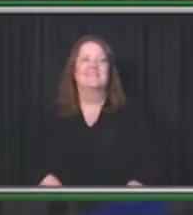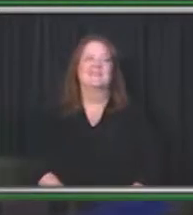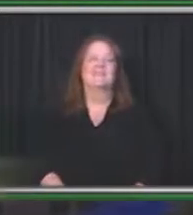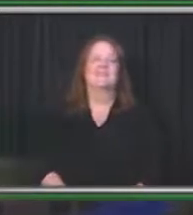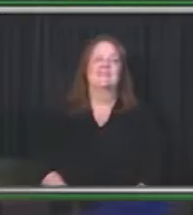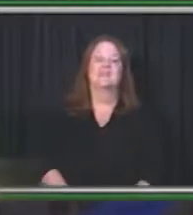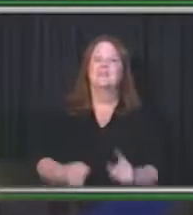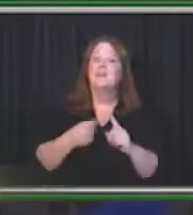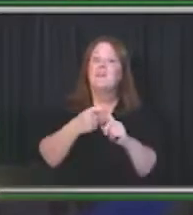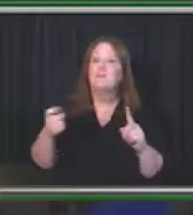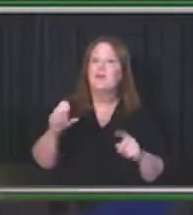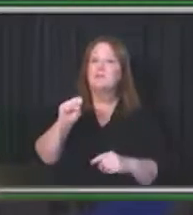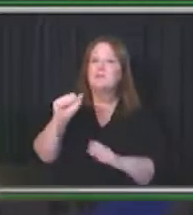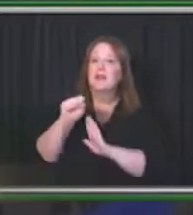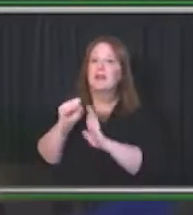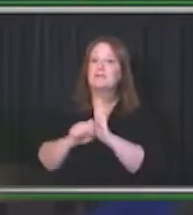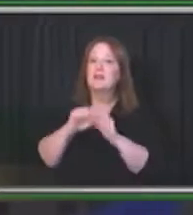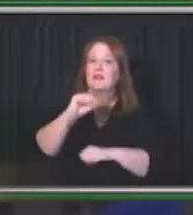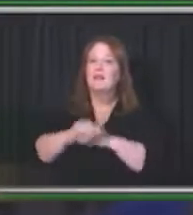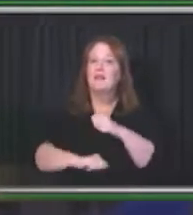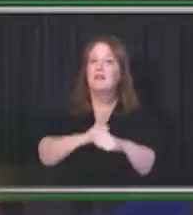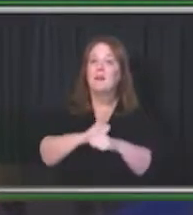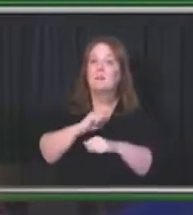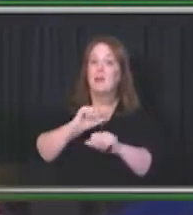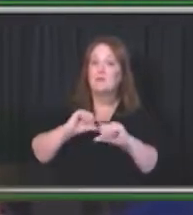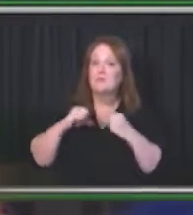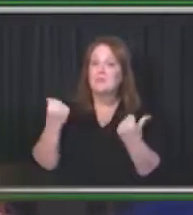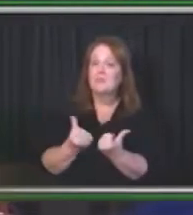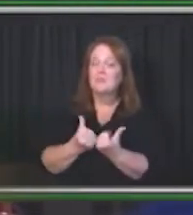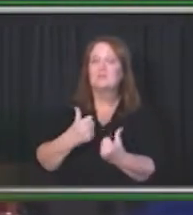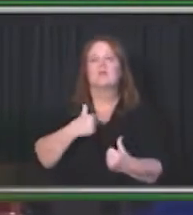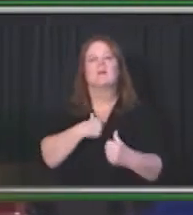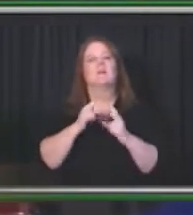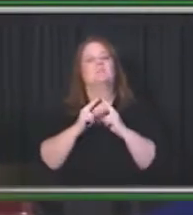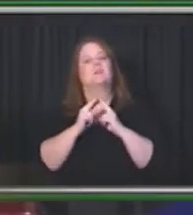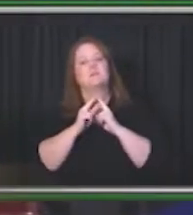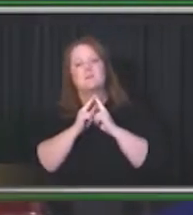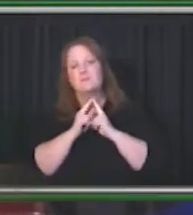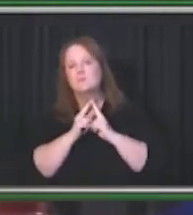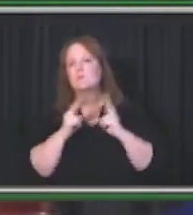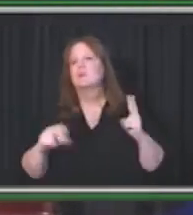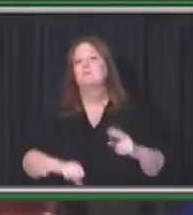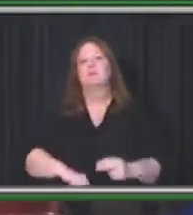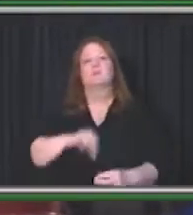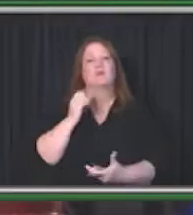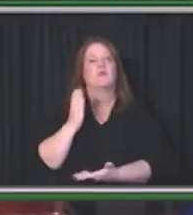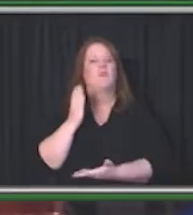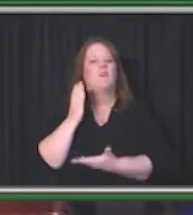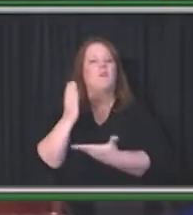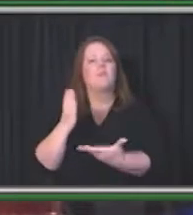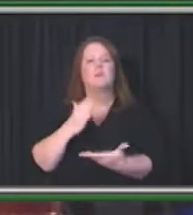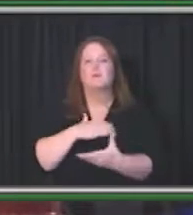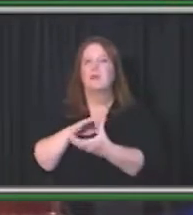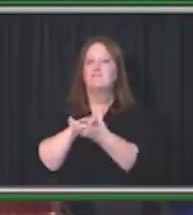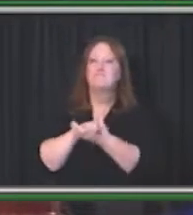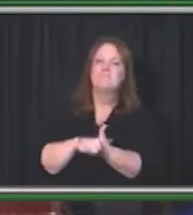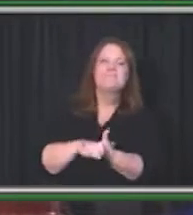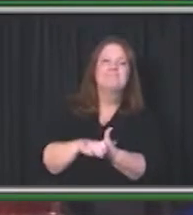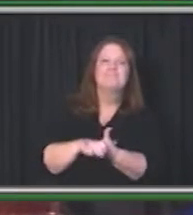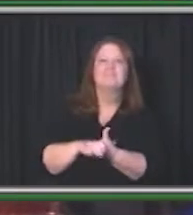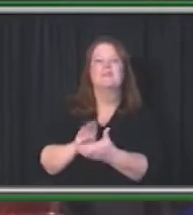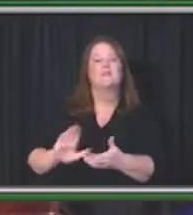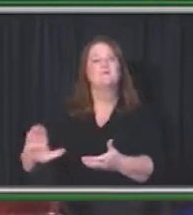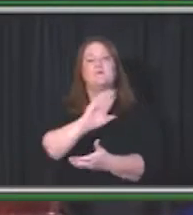On behalf of Sacramento State Alumni Association, I'm extremely proud to offer my congratulations on your